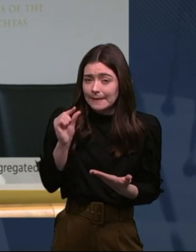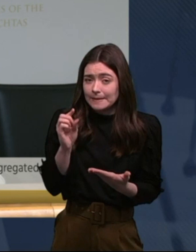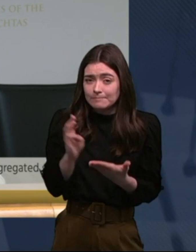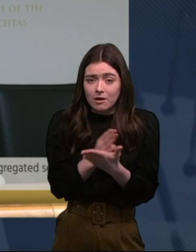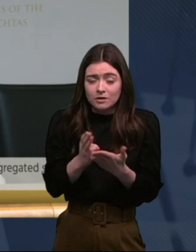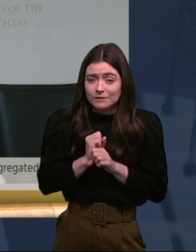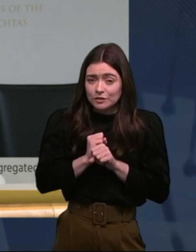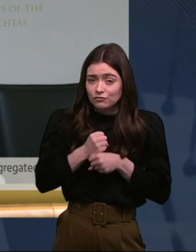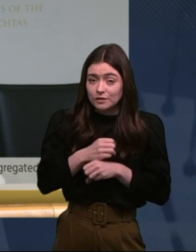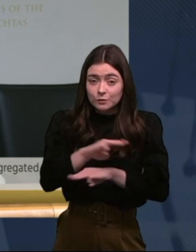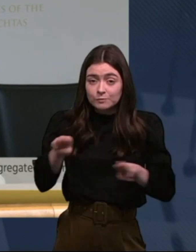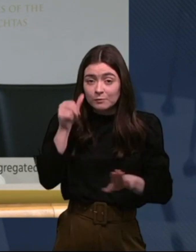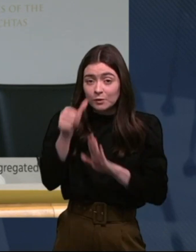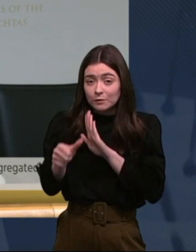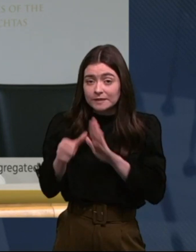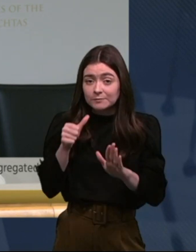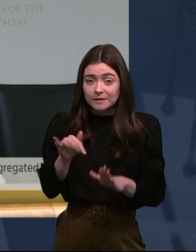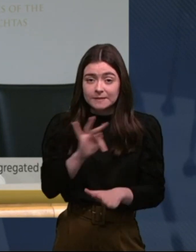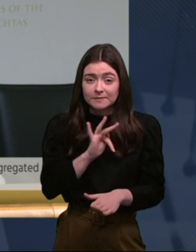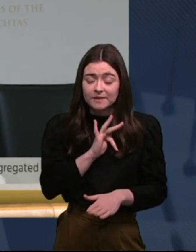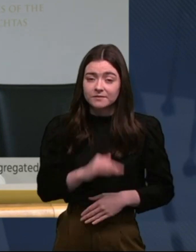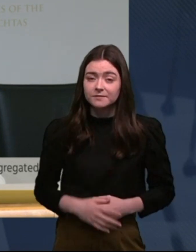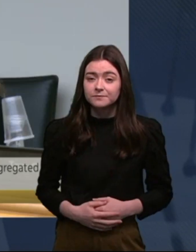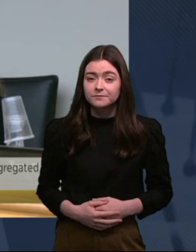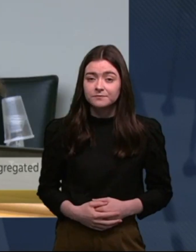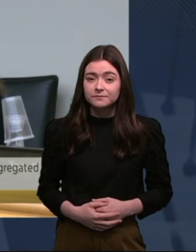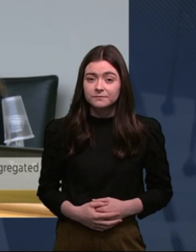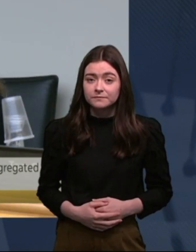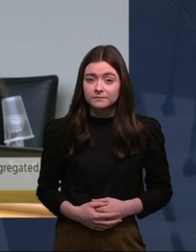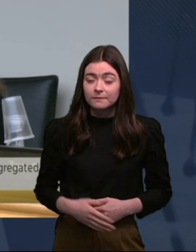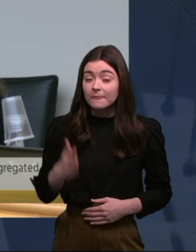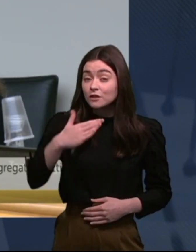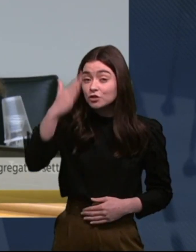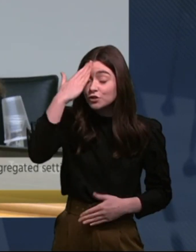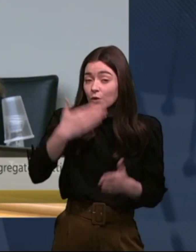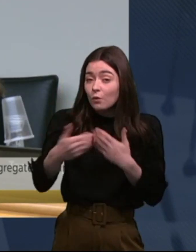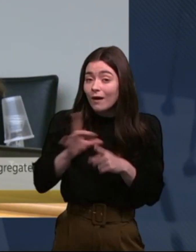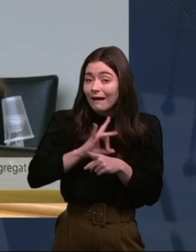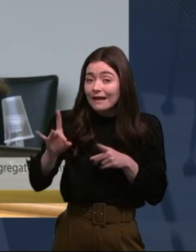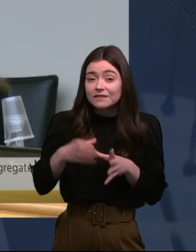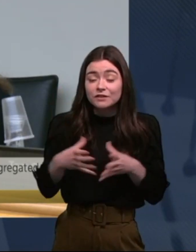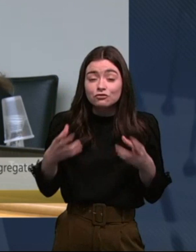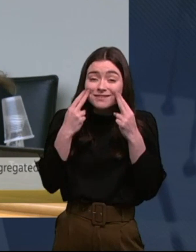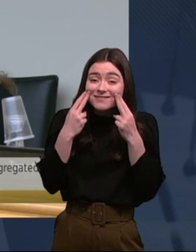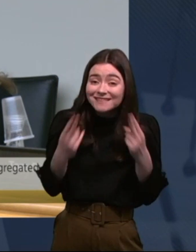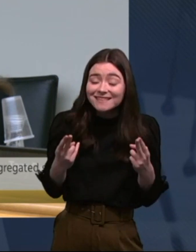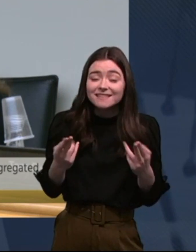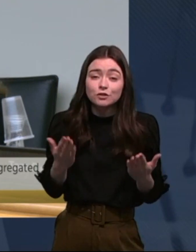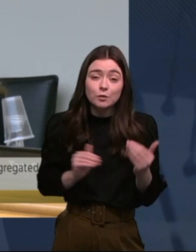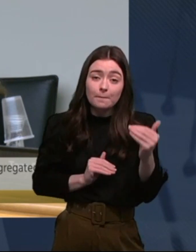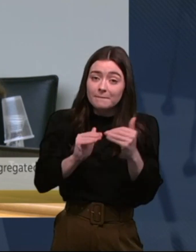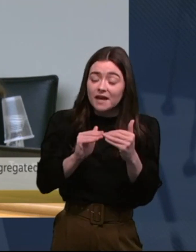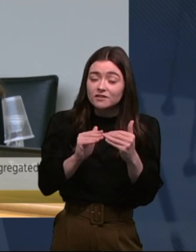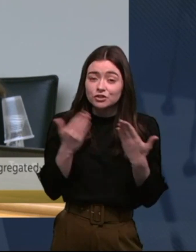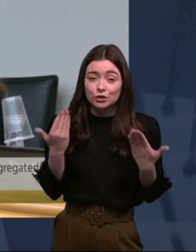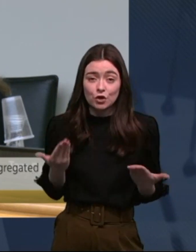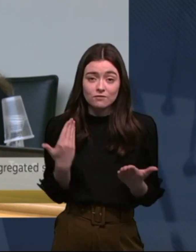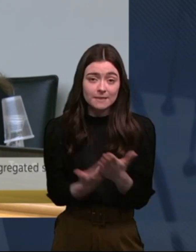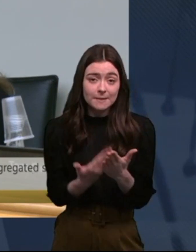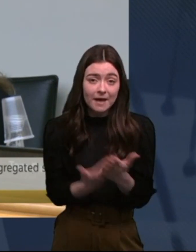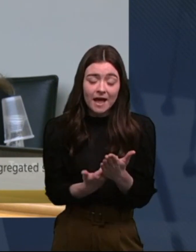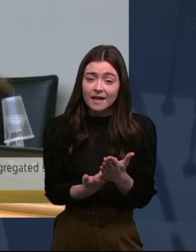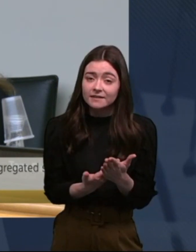that we're working with experience themselves. Do you know what kind of an increase would be needed, say, even just to meet the existing